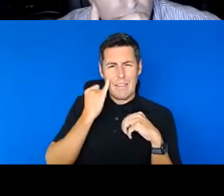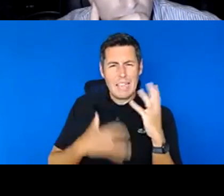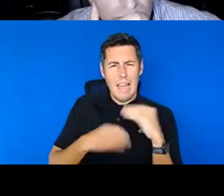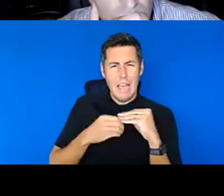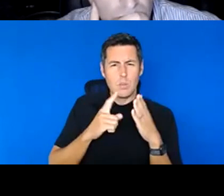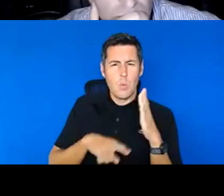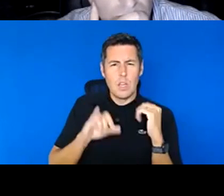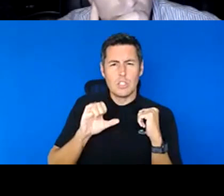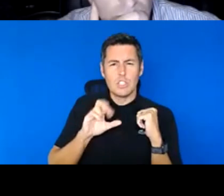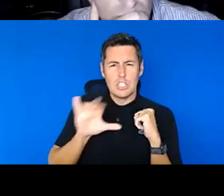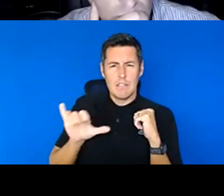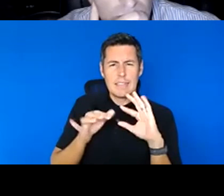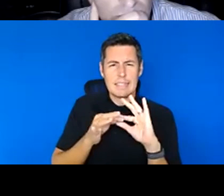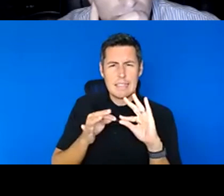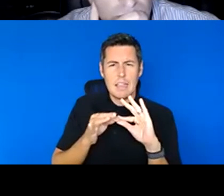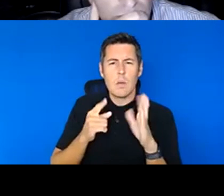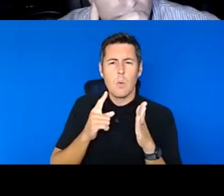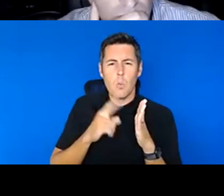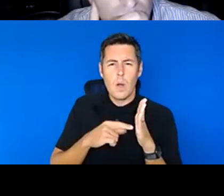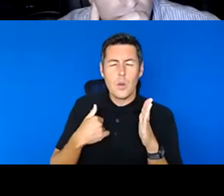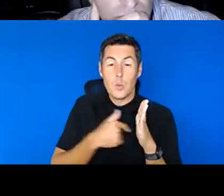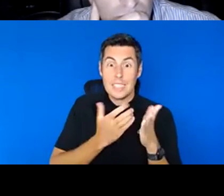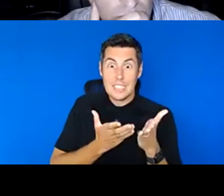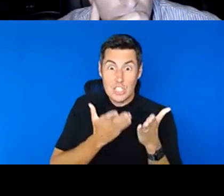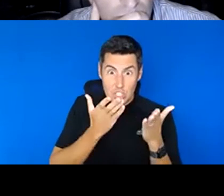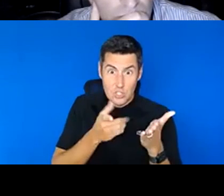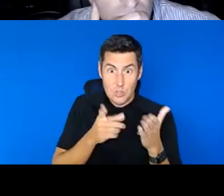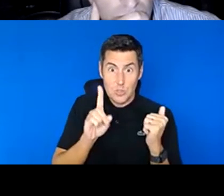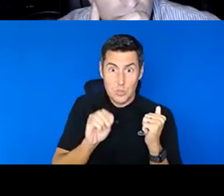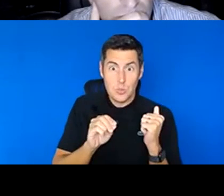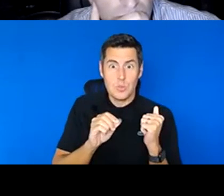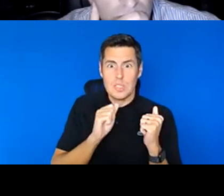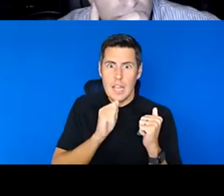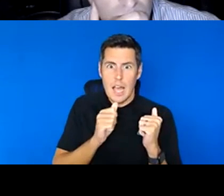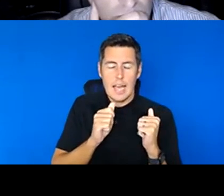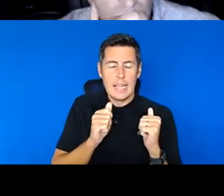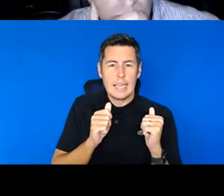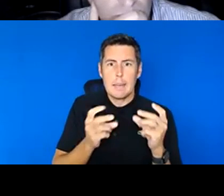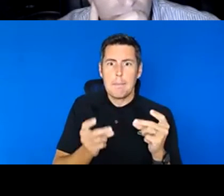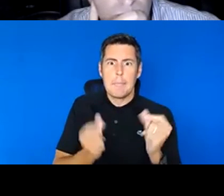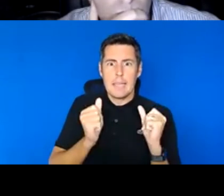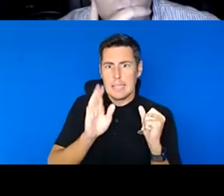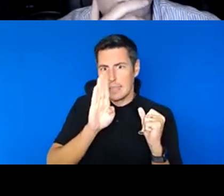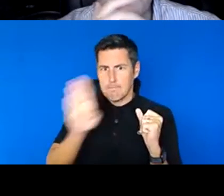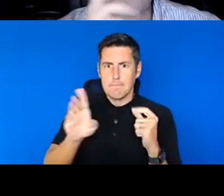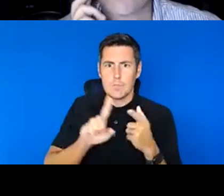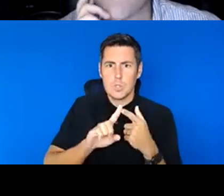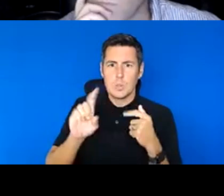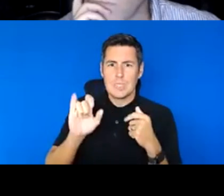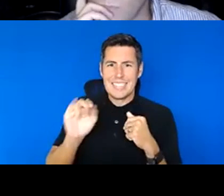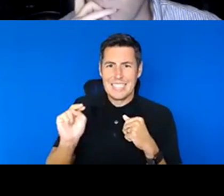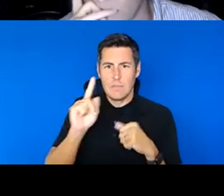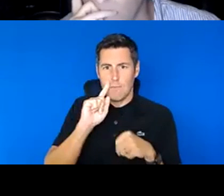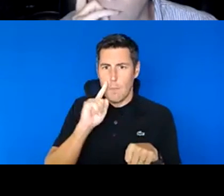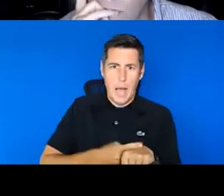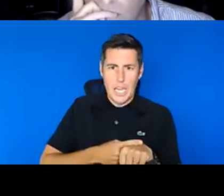what we're suggesting that you do is not immediately send it to the Dean of Student Services, right? Not immediately be punitive. Try to